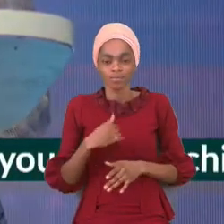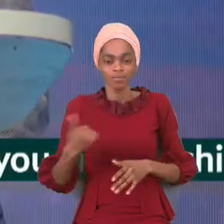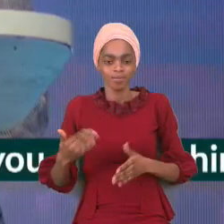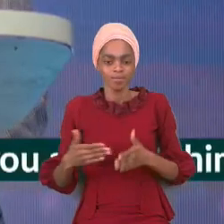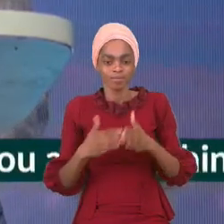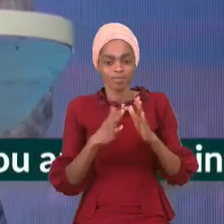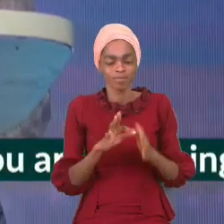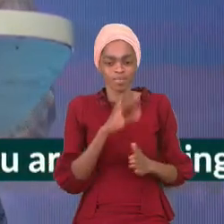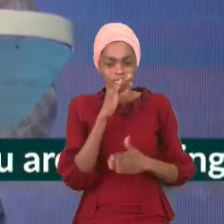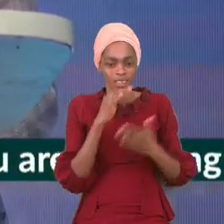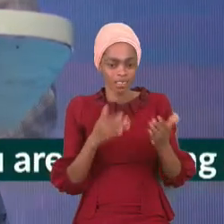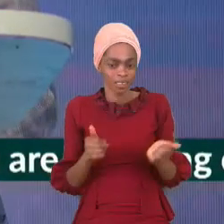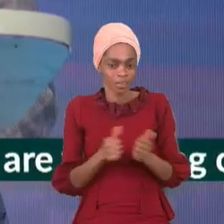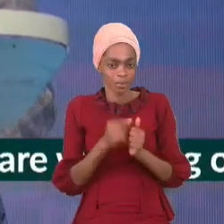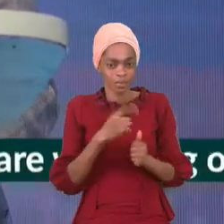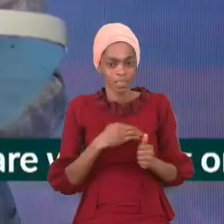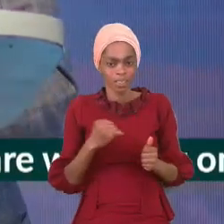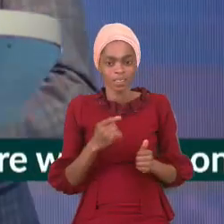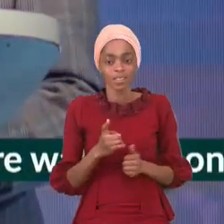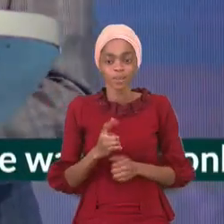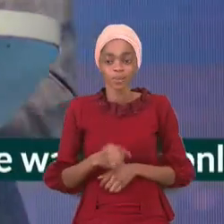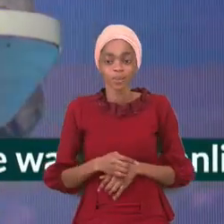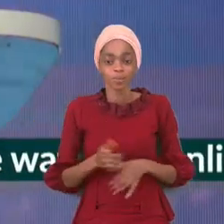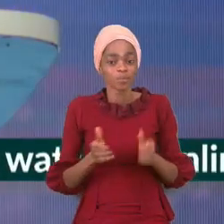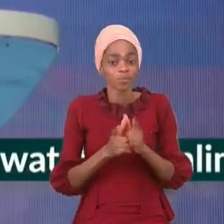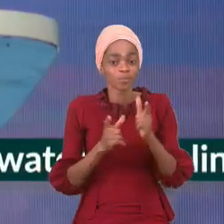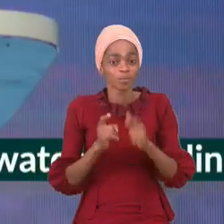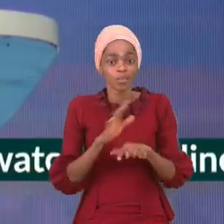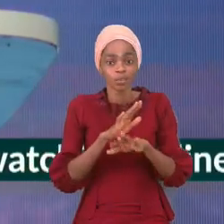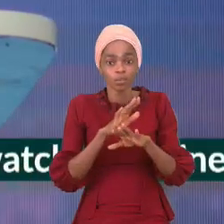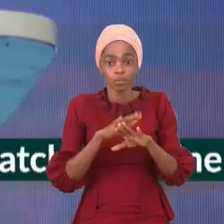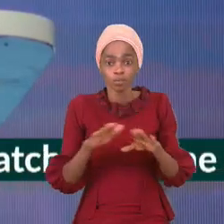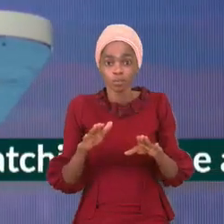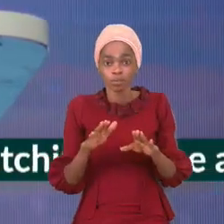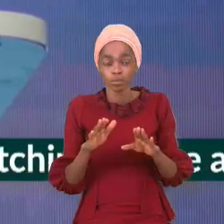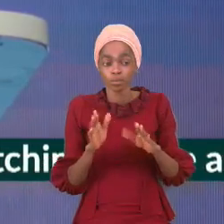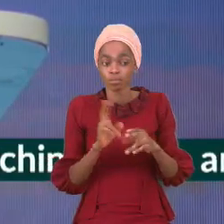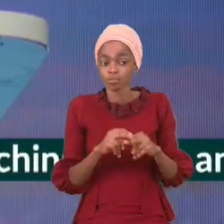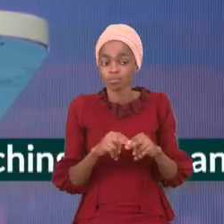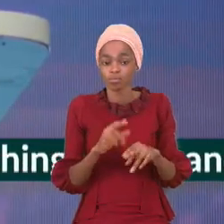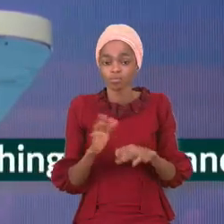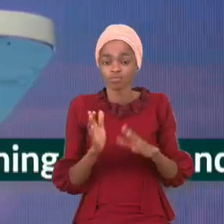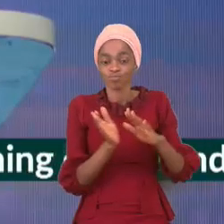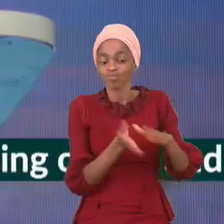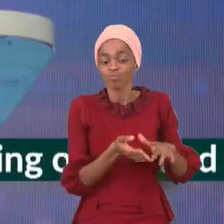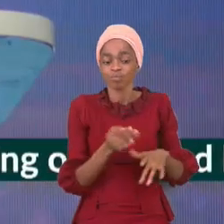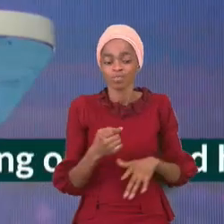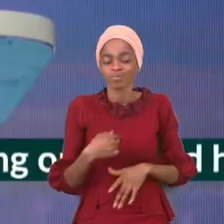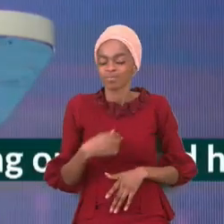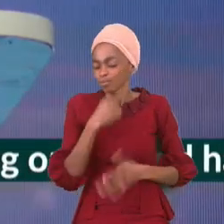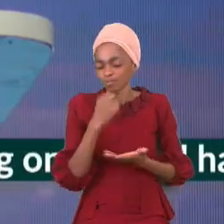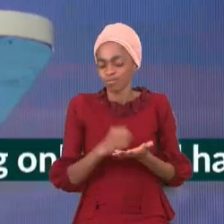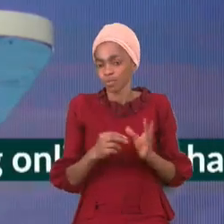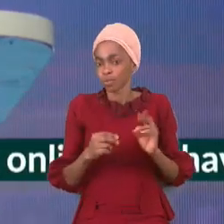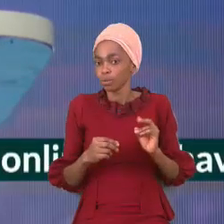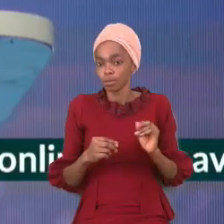are there and they'll attend to you now. Don't leave, don't sit down until they have got your